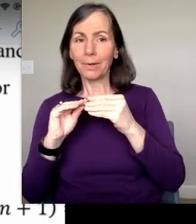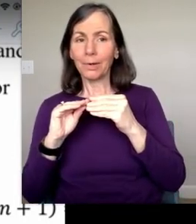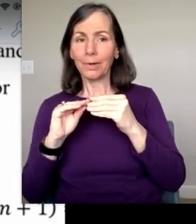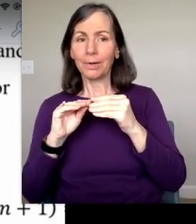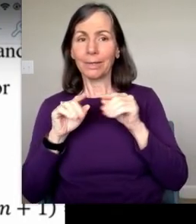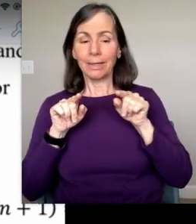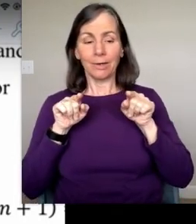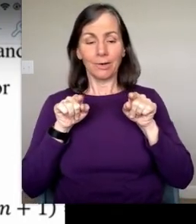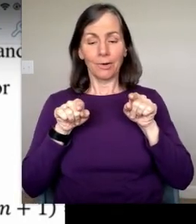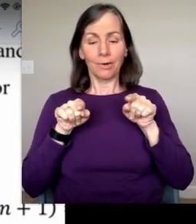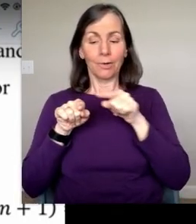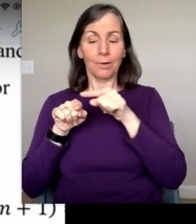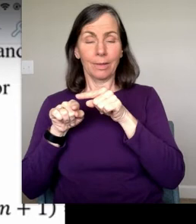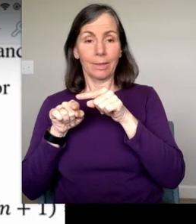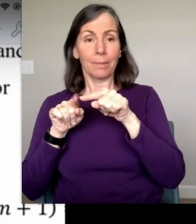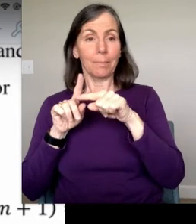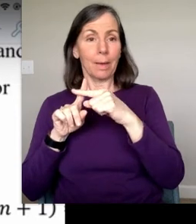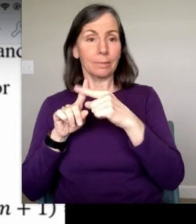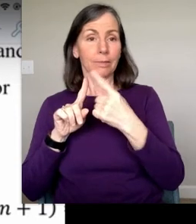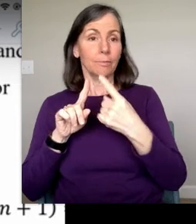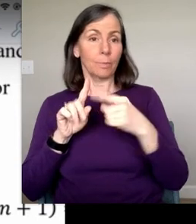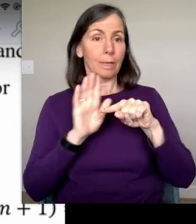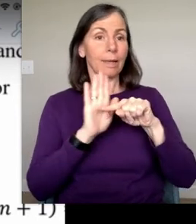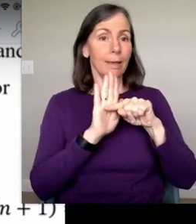to be negative.